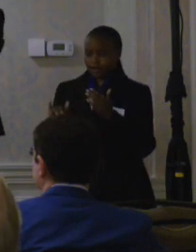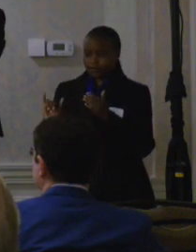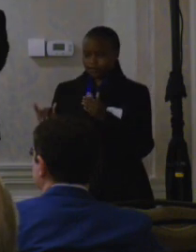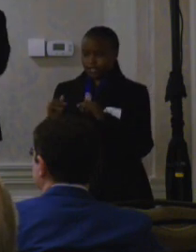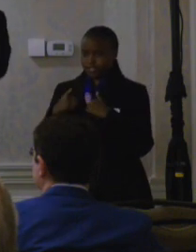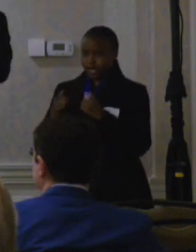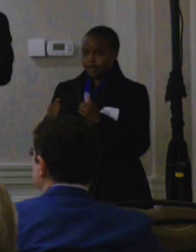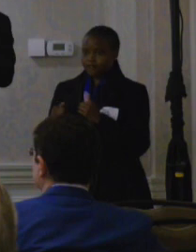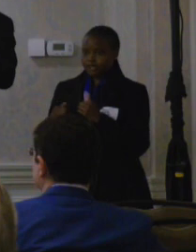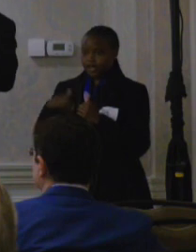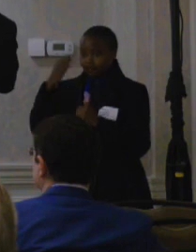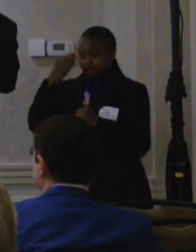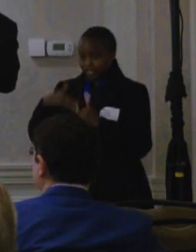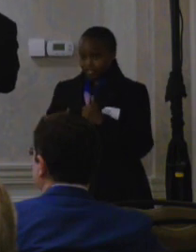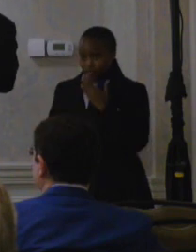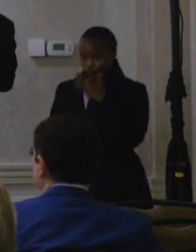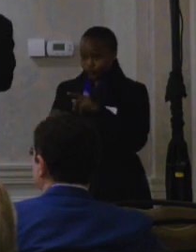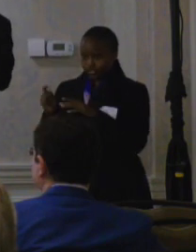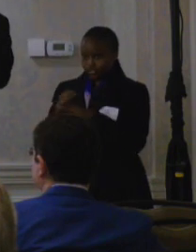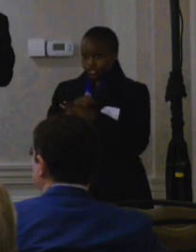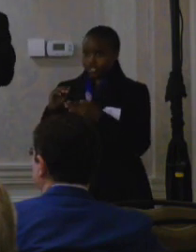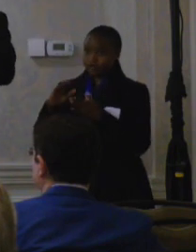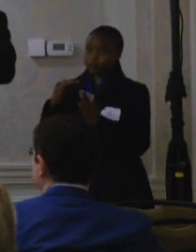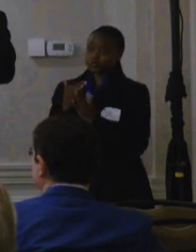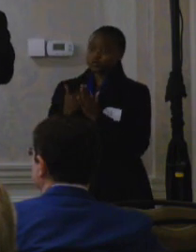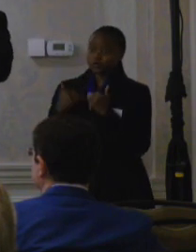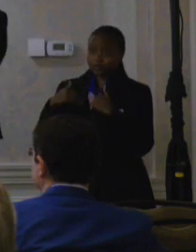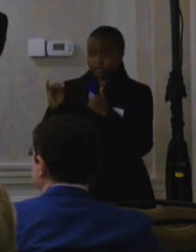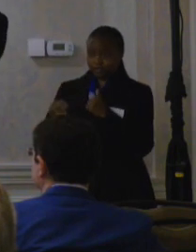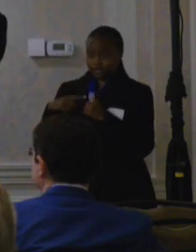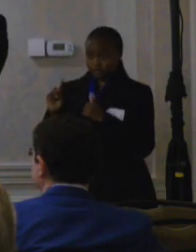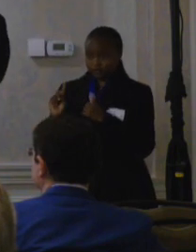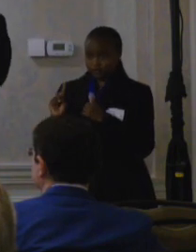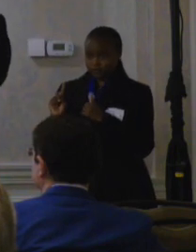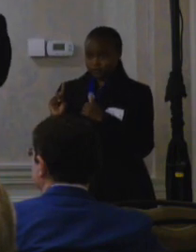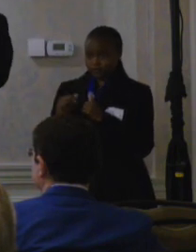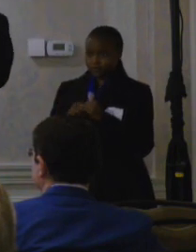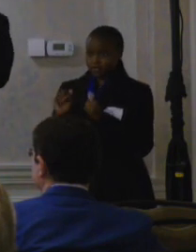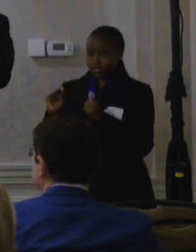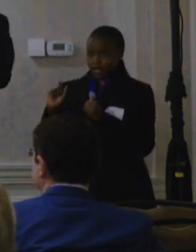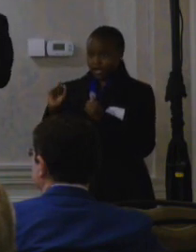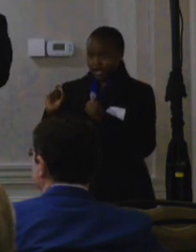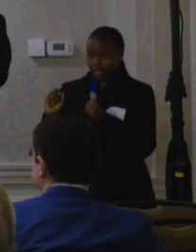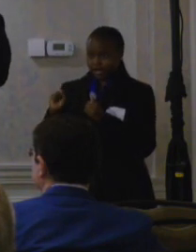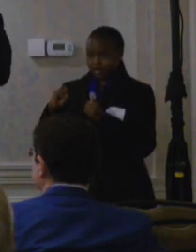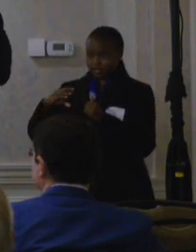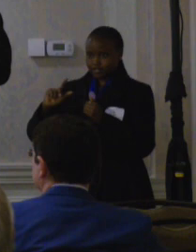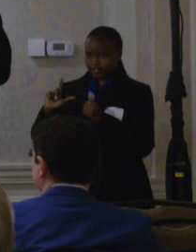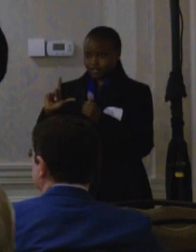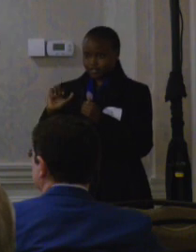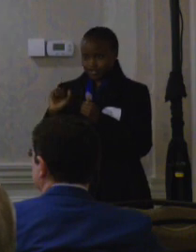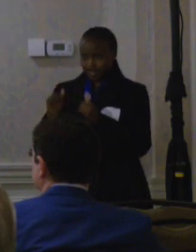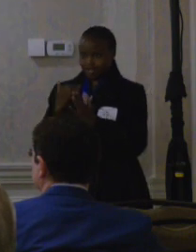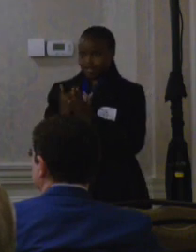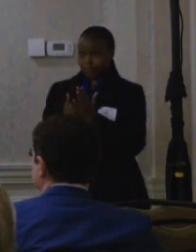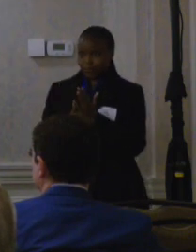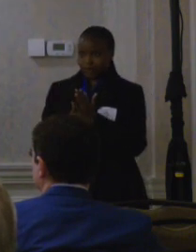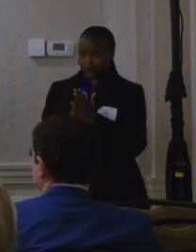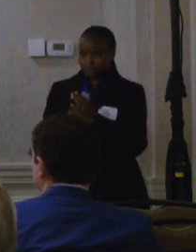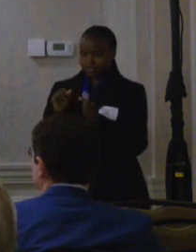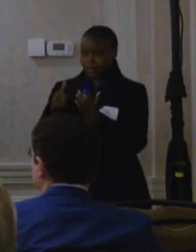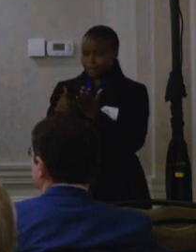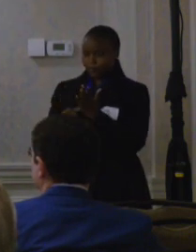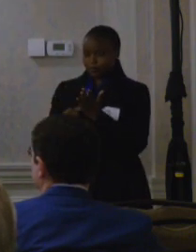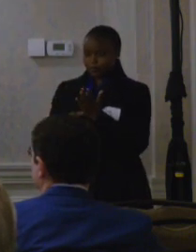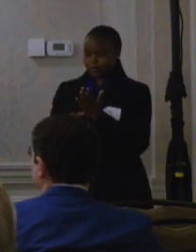Having an initial face-to-face training, most programs have that, most at-scale programs, still not as many as the top performers. The problem is